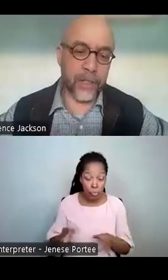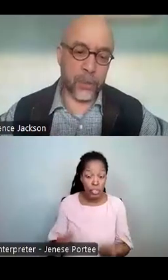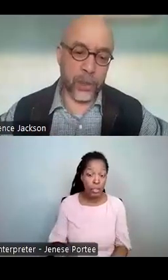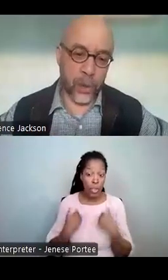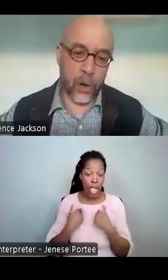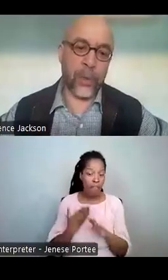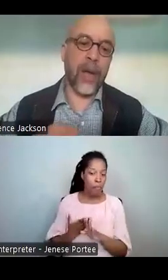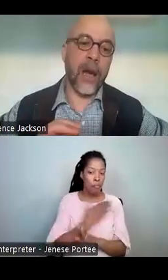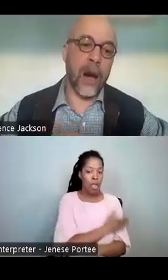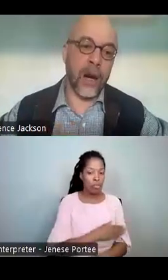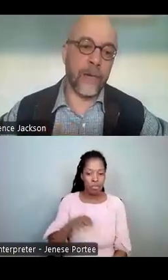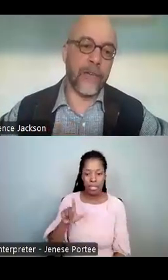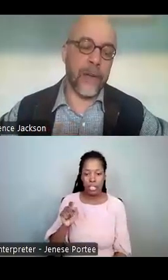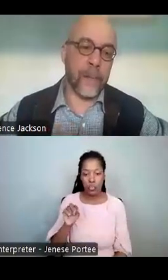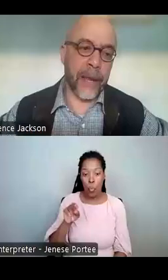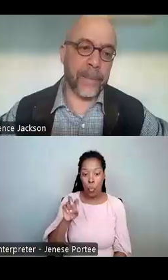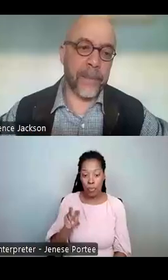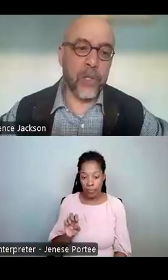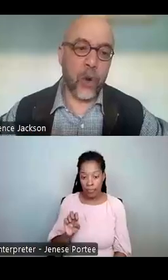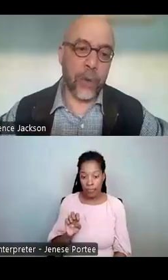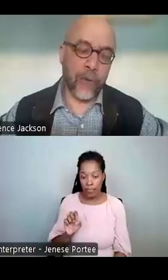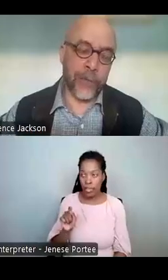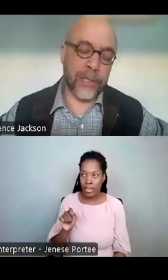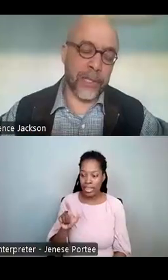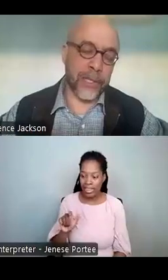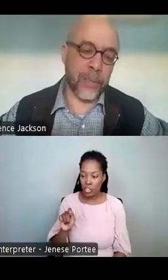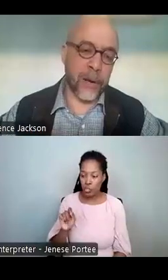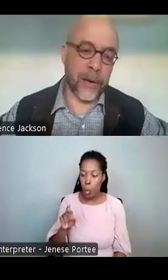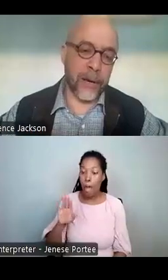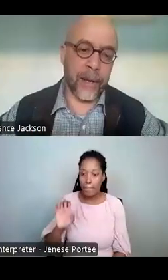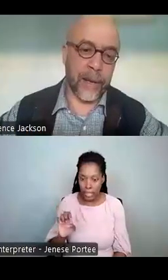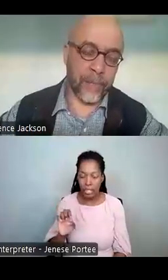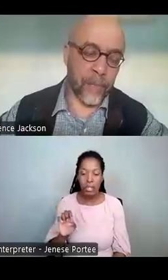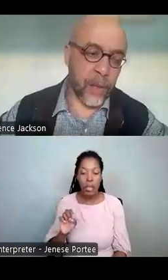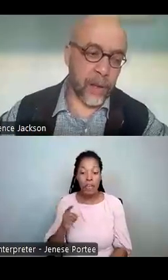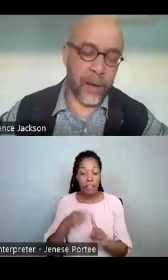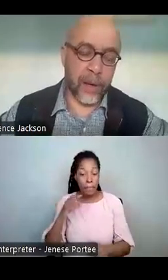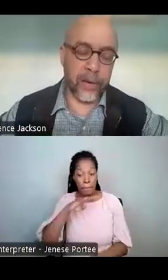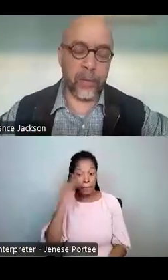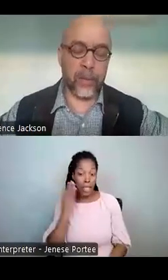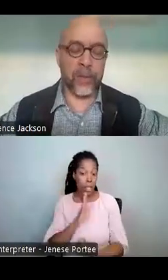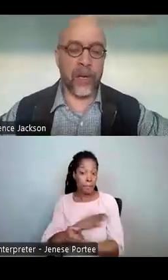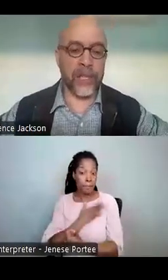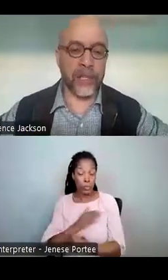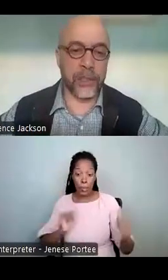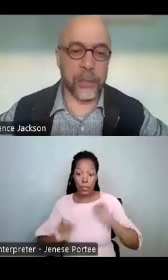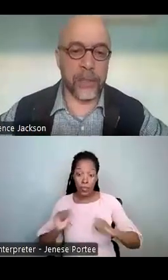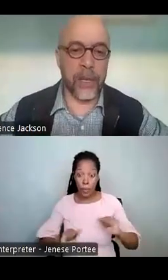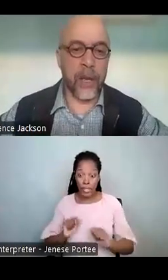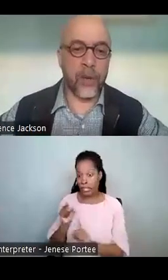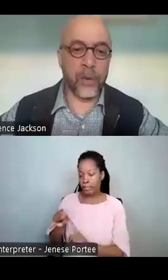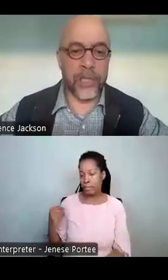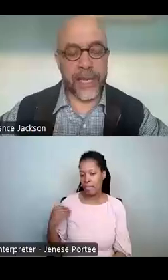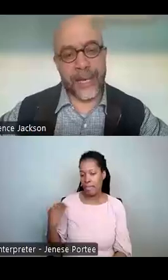prior to Latrobe of Black musical performance is by a young